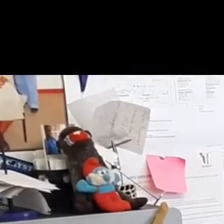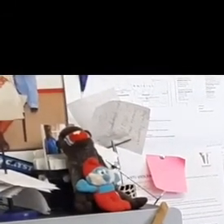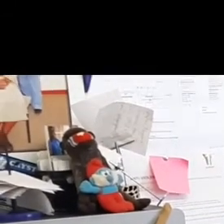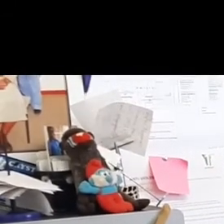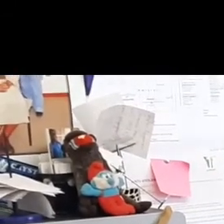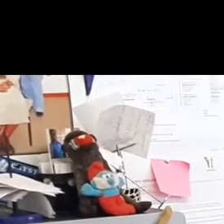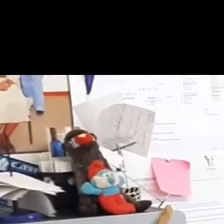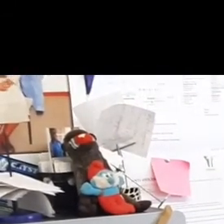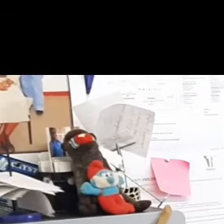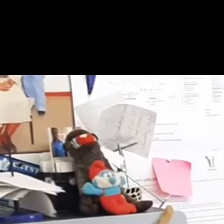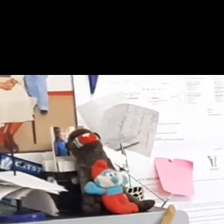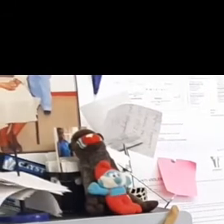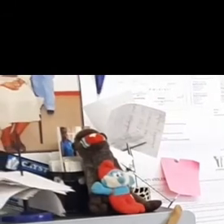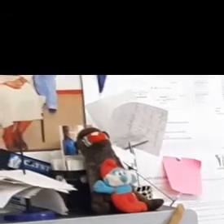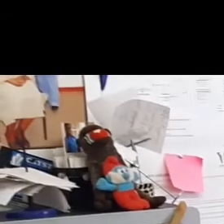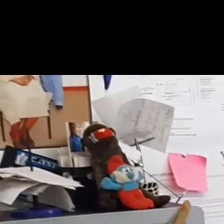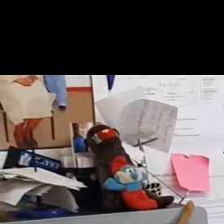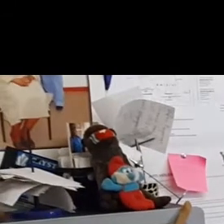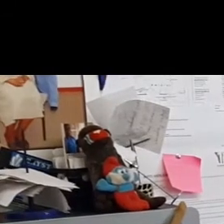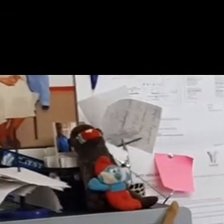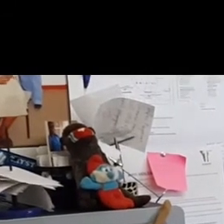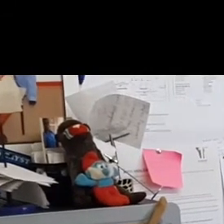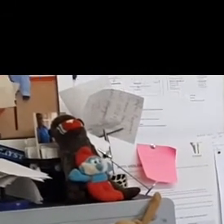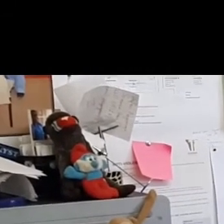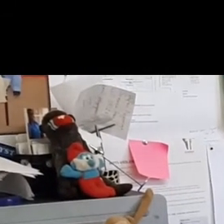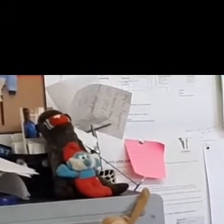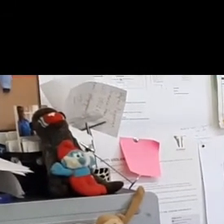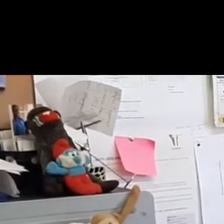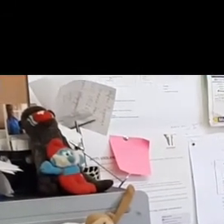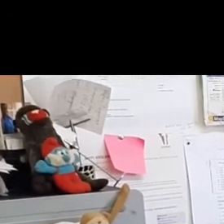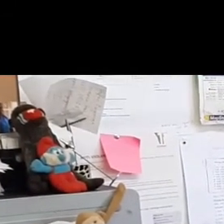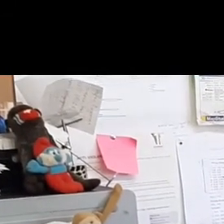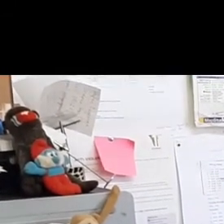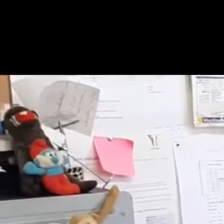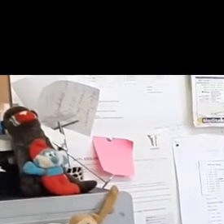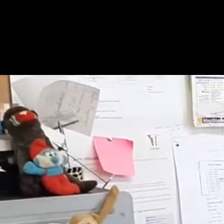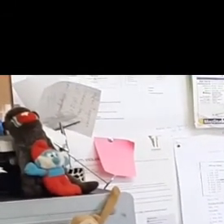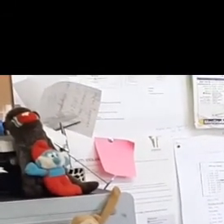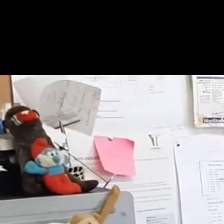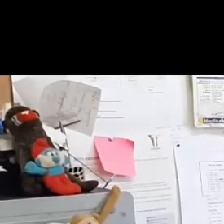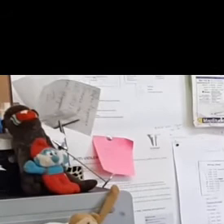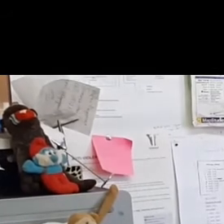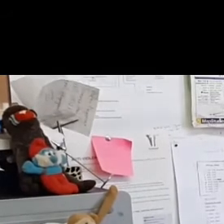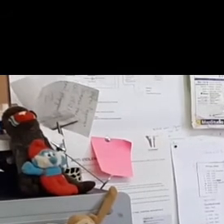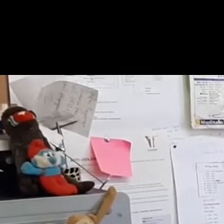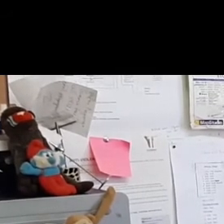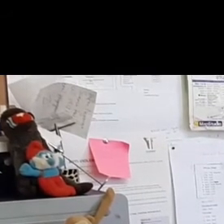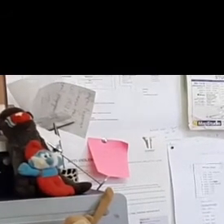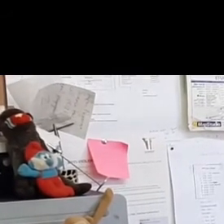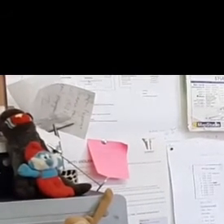bit in that regard, as they are saying that these books mostly fit for the pre-primary,